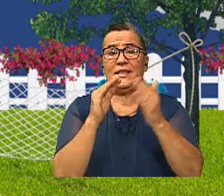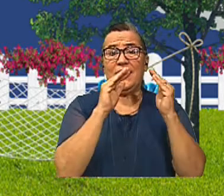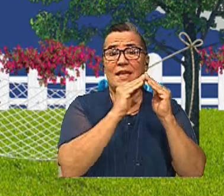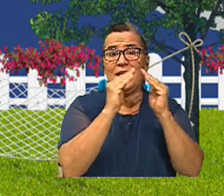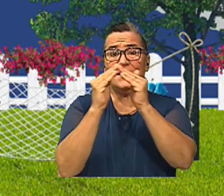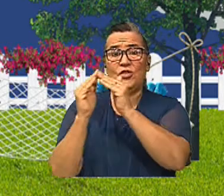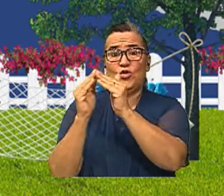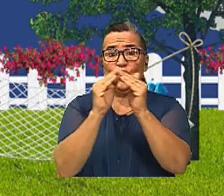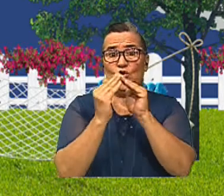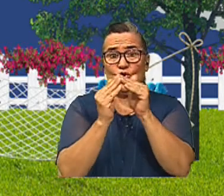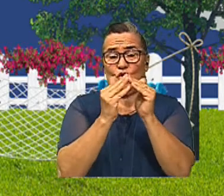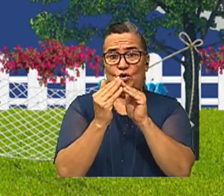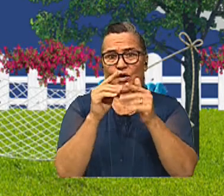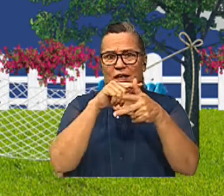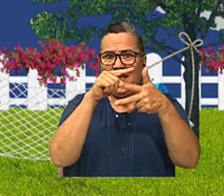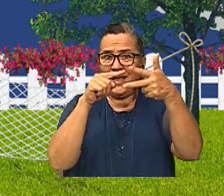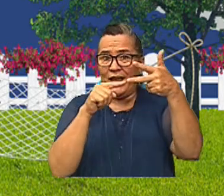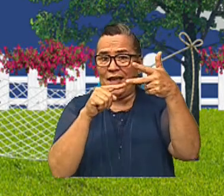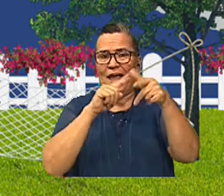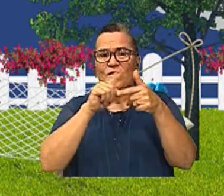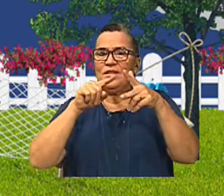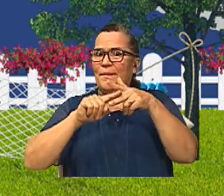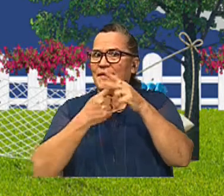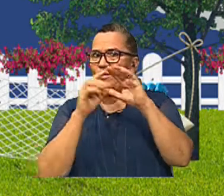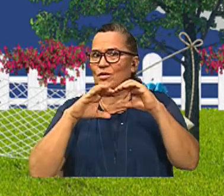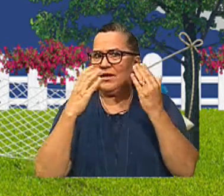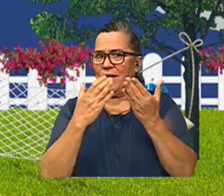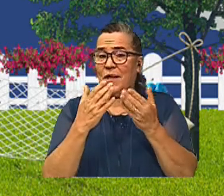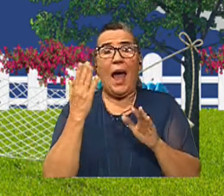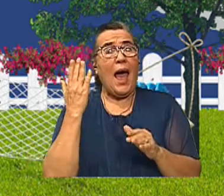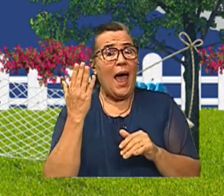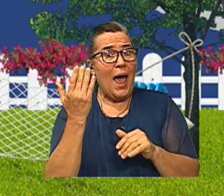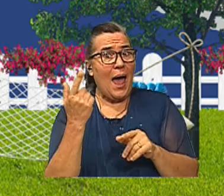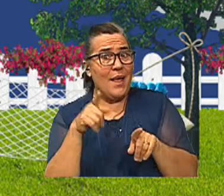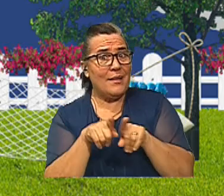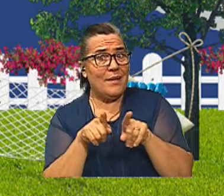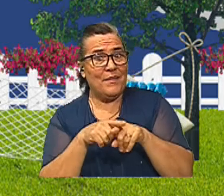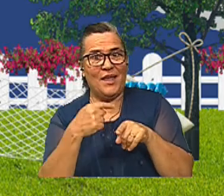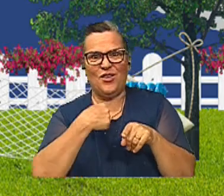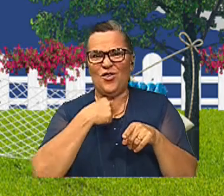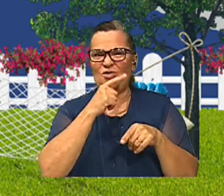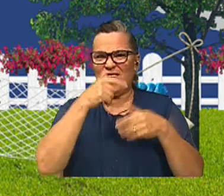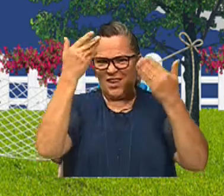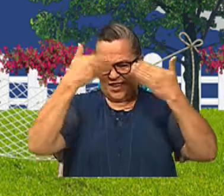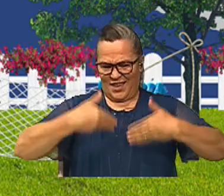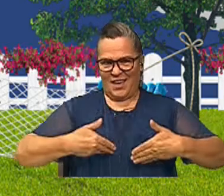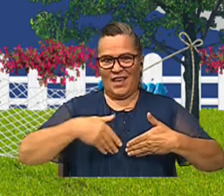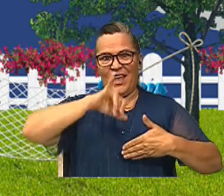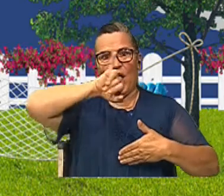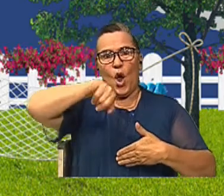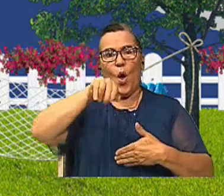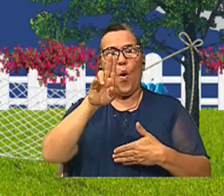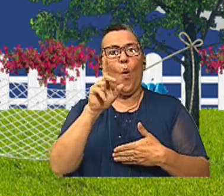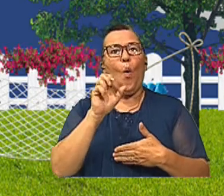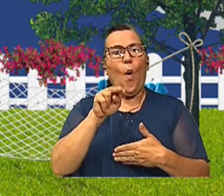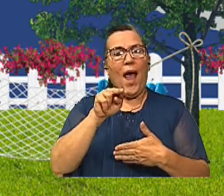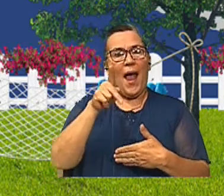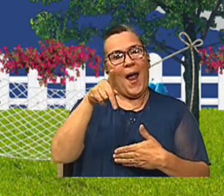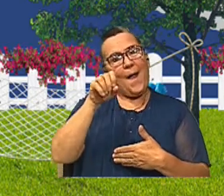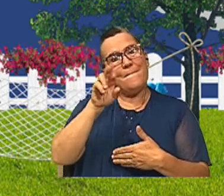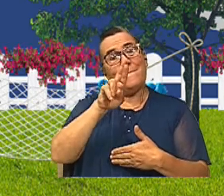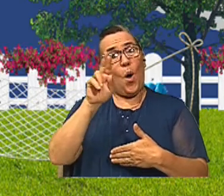So, let's start with the class. By the way, I am teacher Juan Porras.